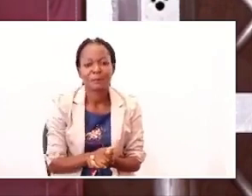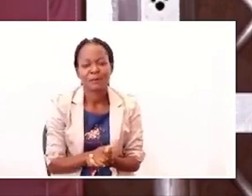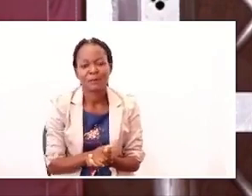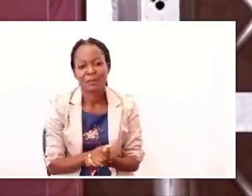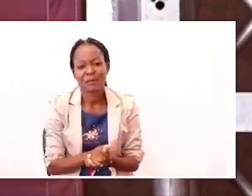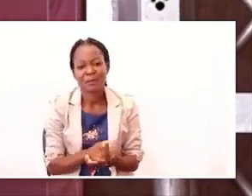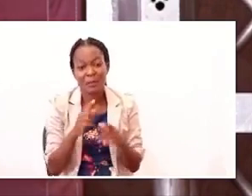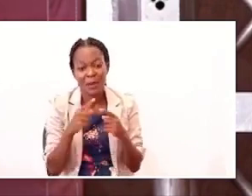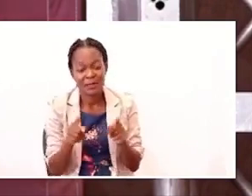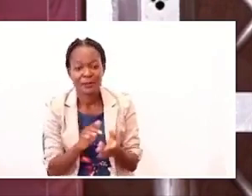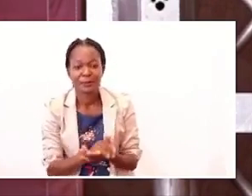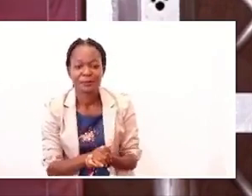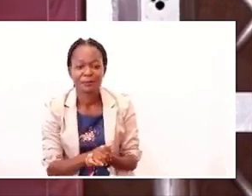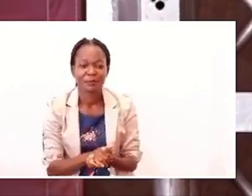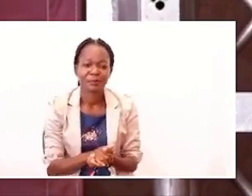Yet,